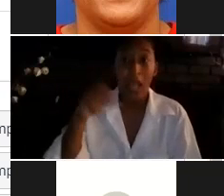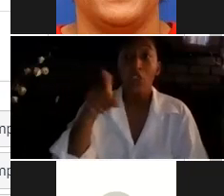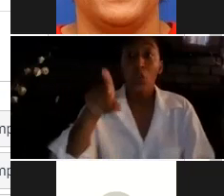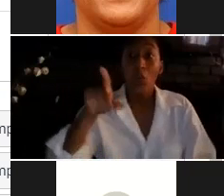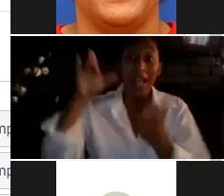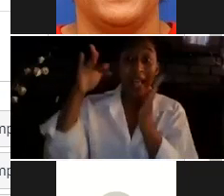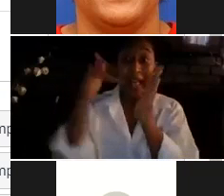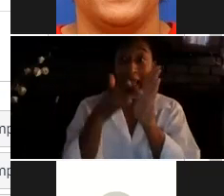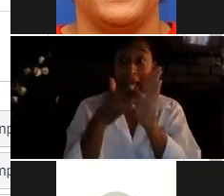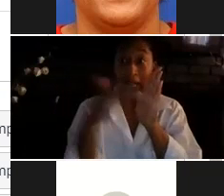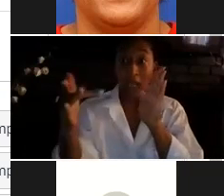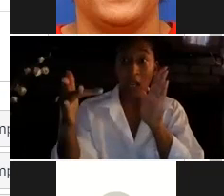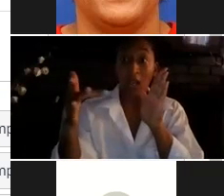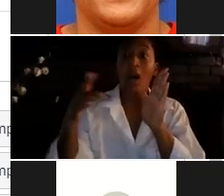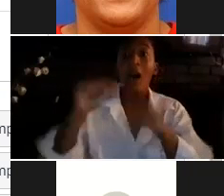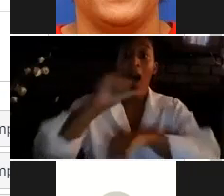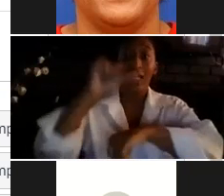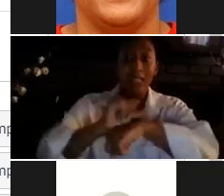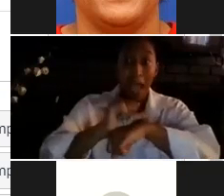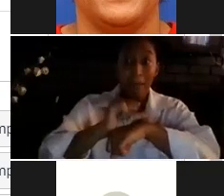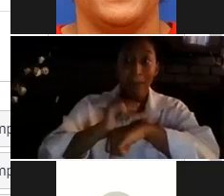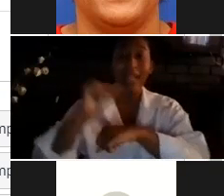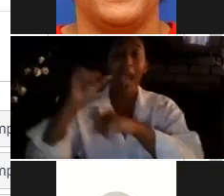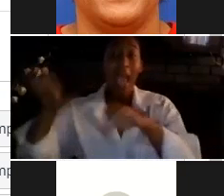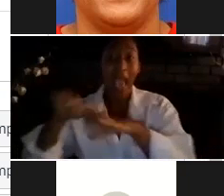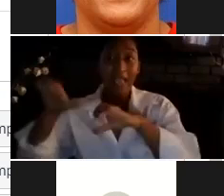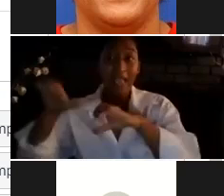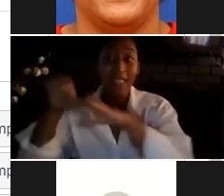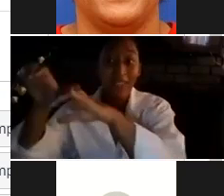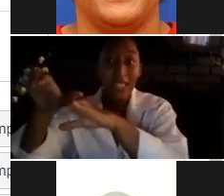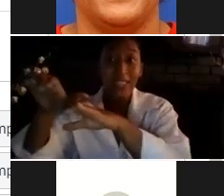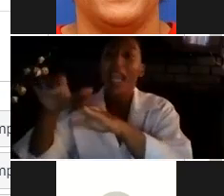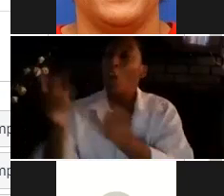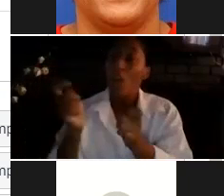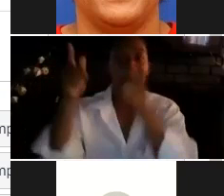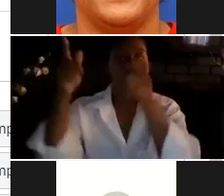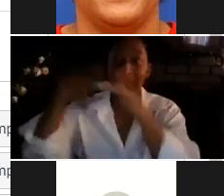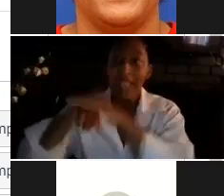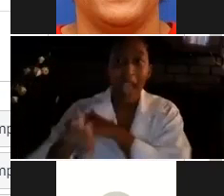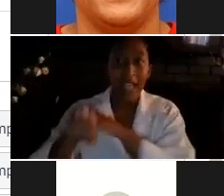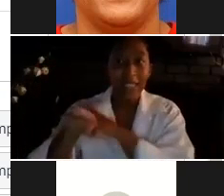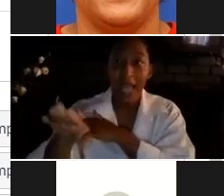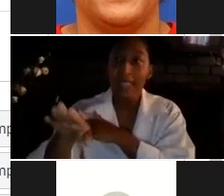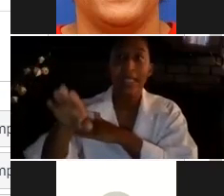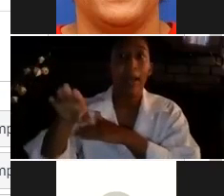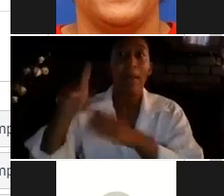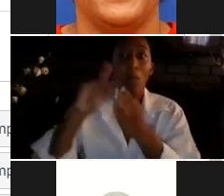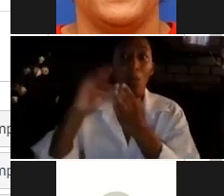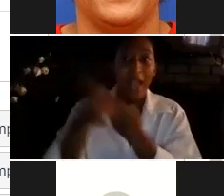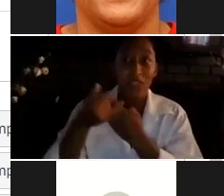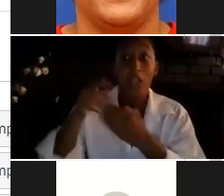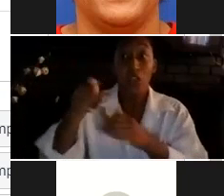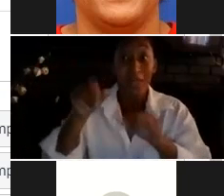on assignments and activities, that's the quickest way to get to the project. You can get through to it under the syllabus or in the